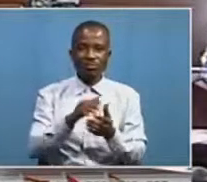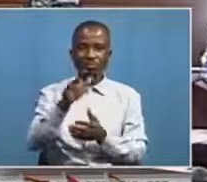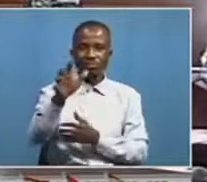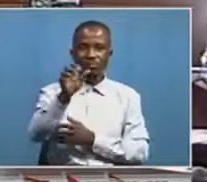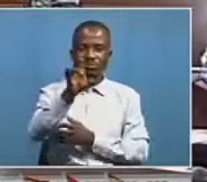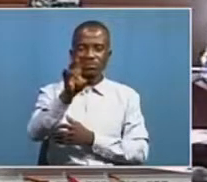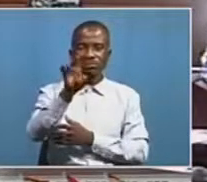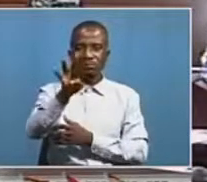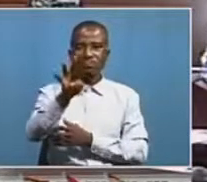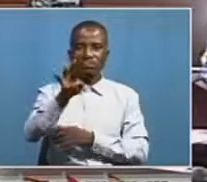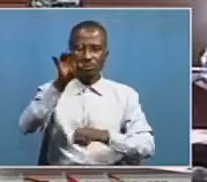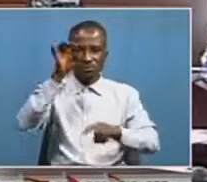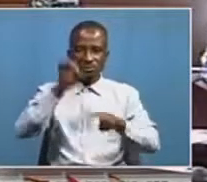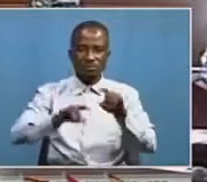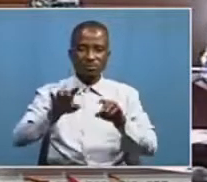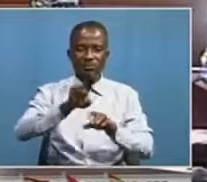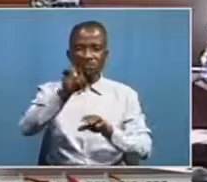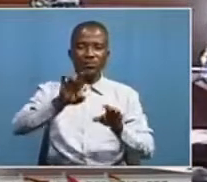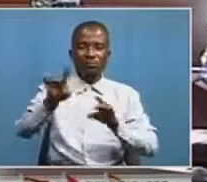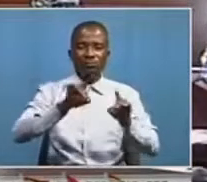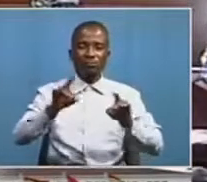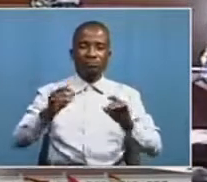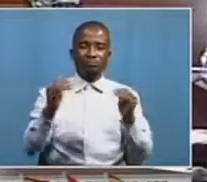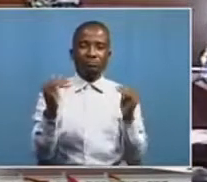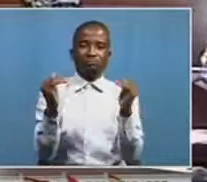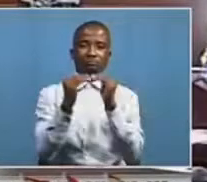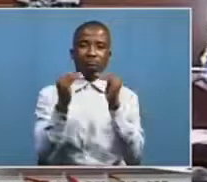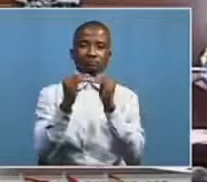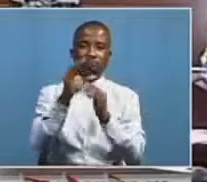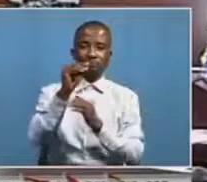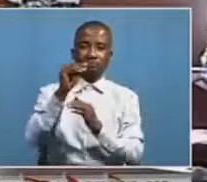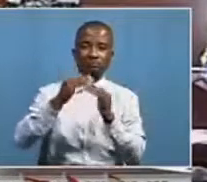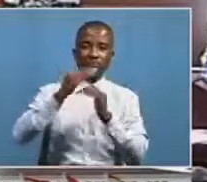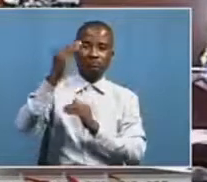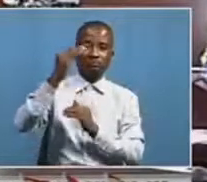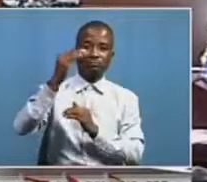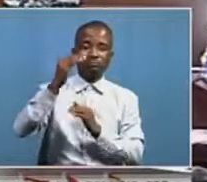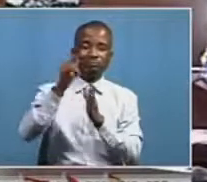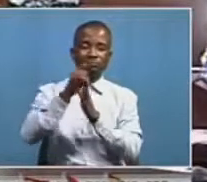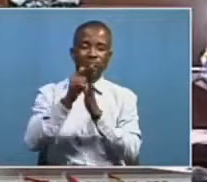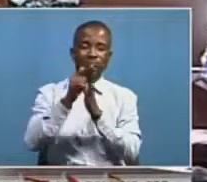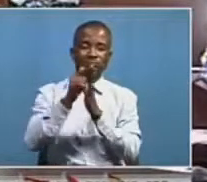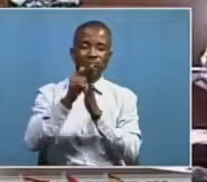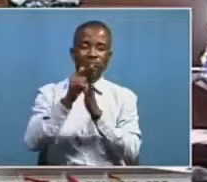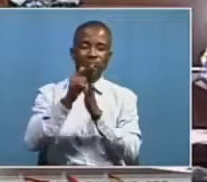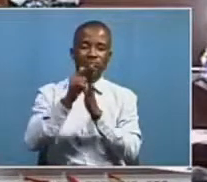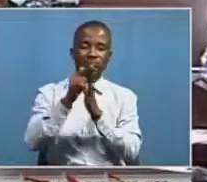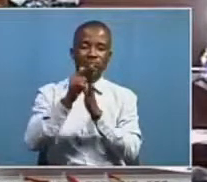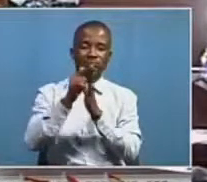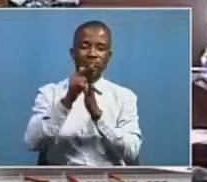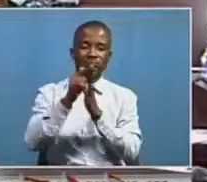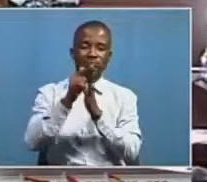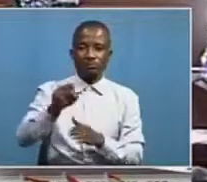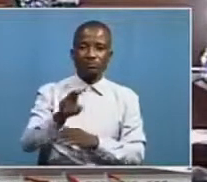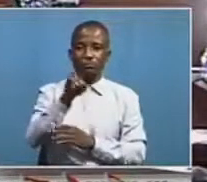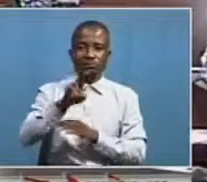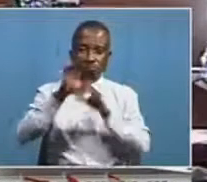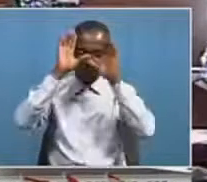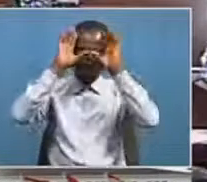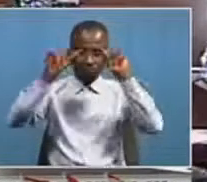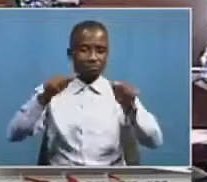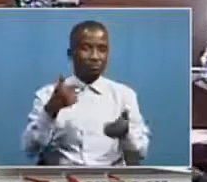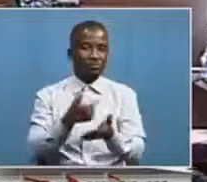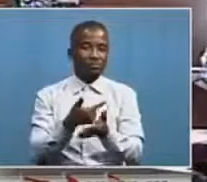30,434,574, cannot be the basis for measuring the more than 50% threshold required for a candidate to be elected the president under